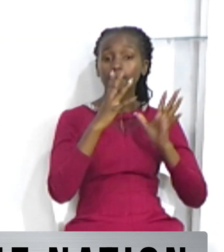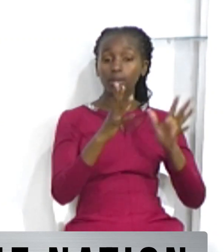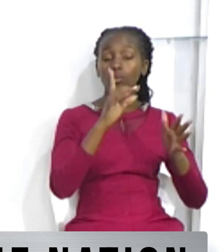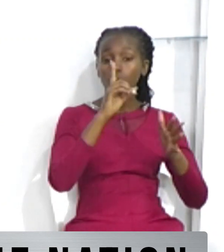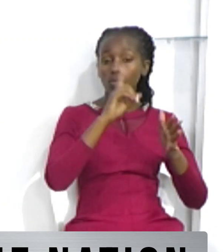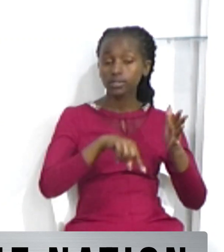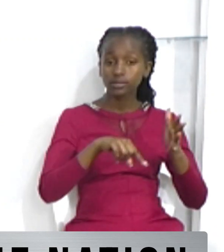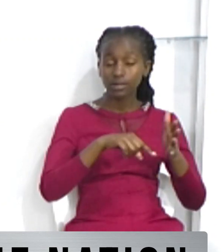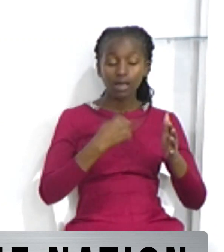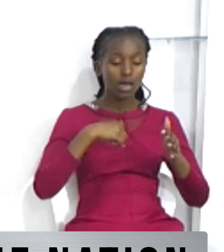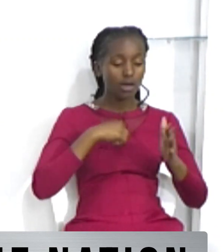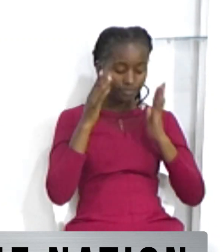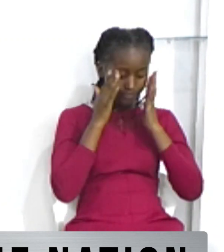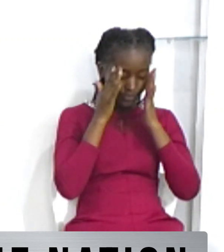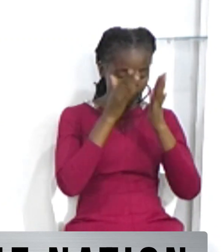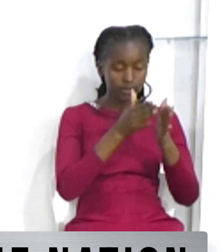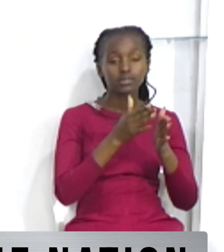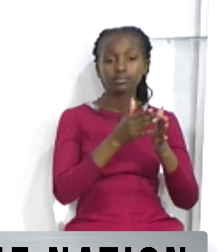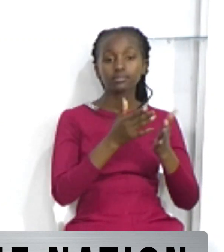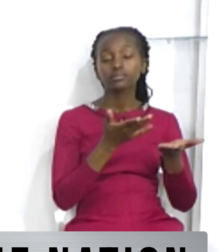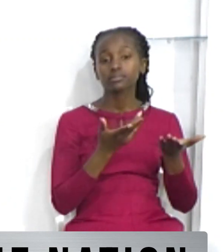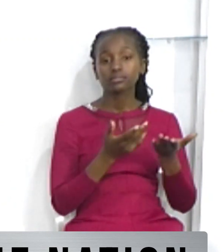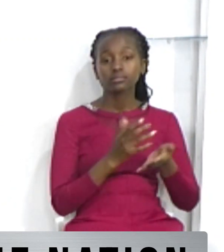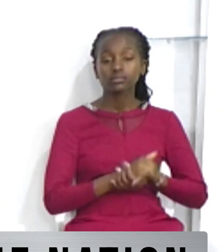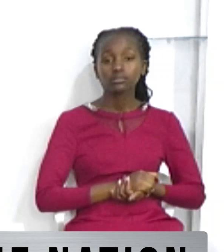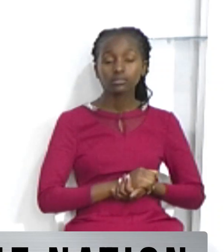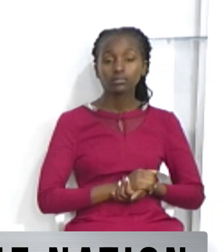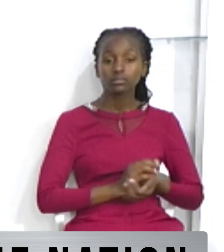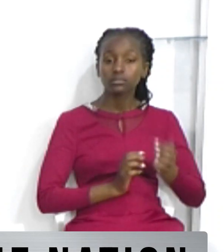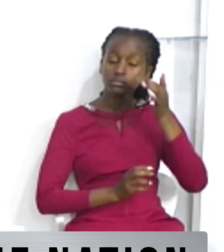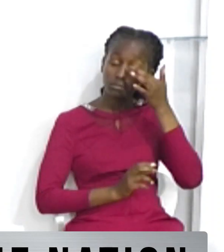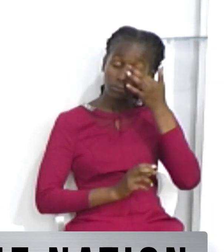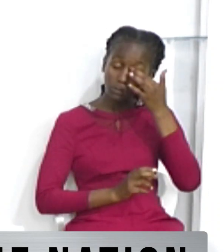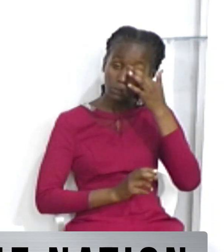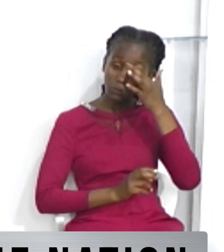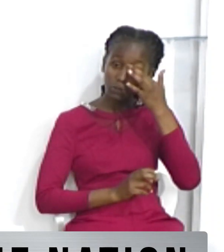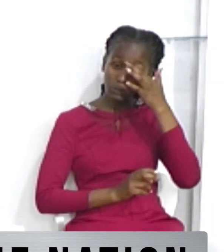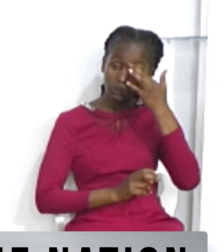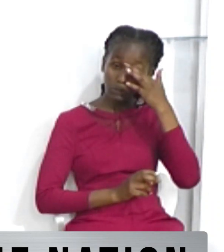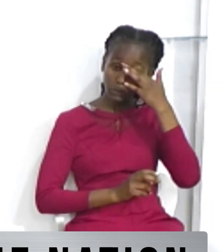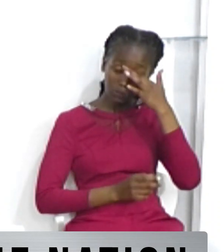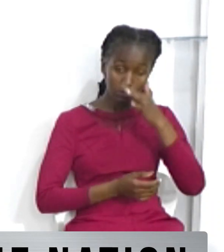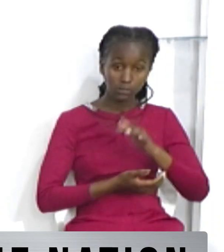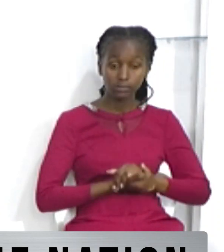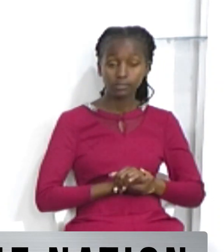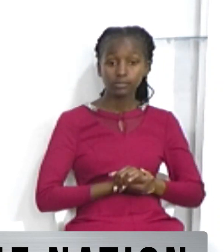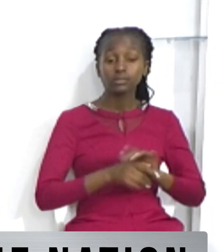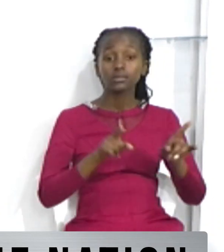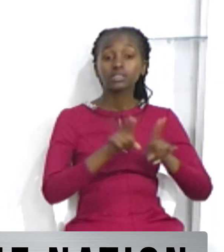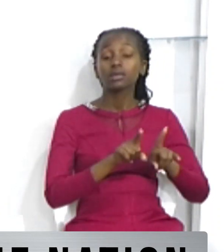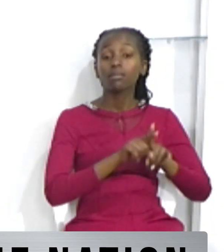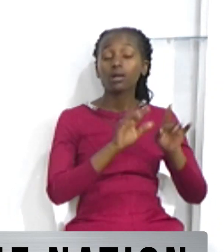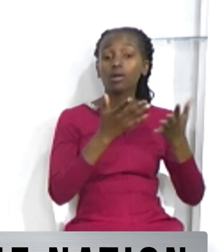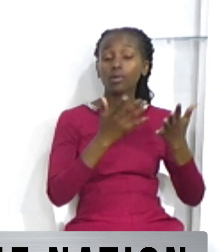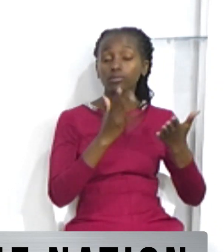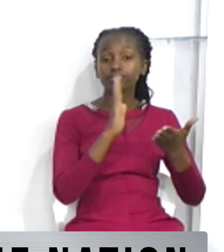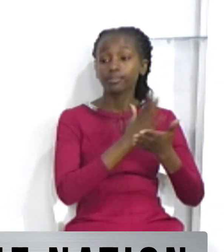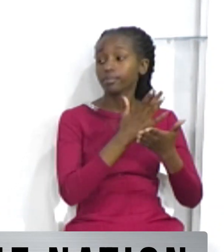priorities in allocation of our resources. And as I said,